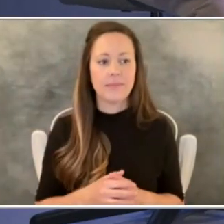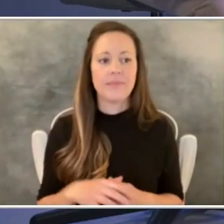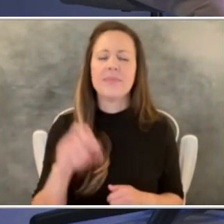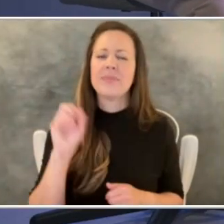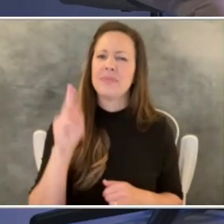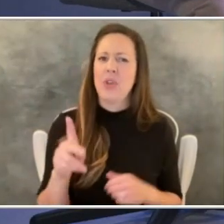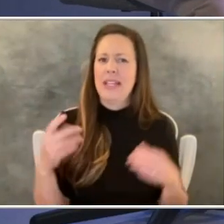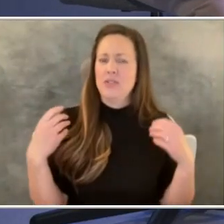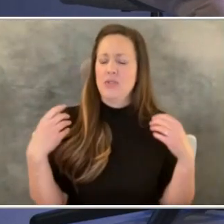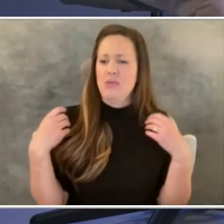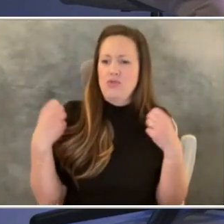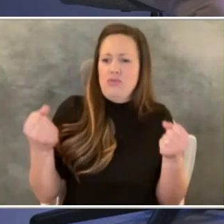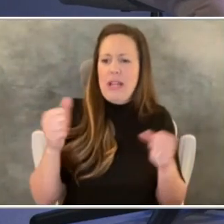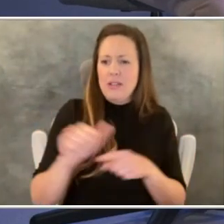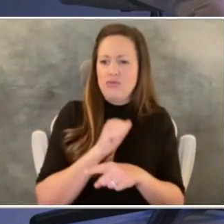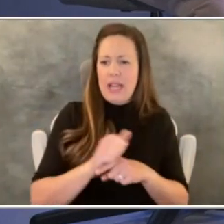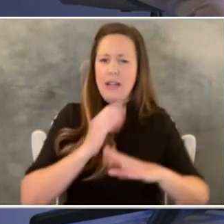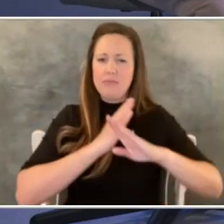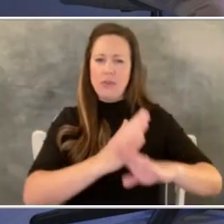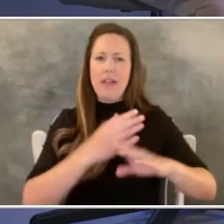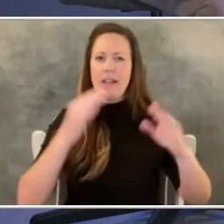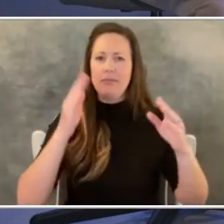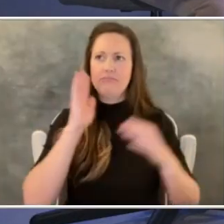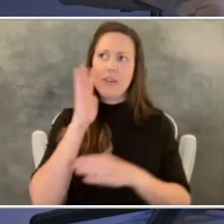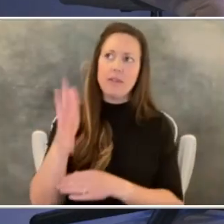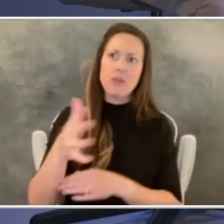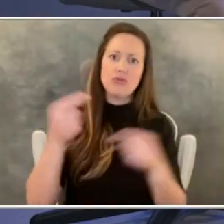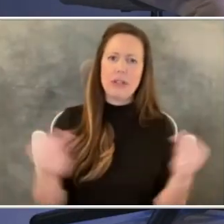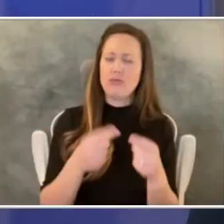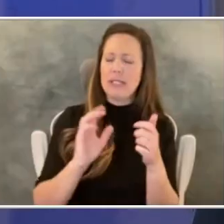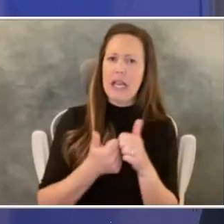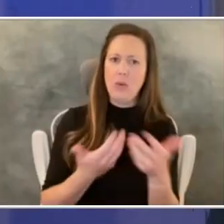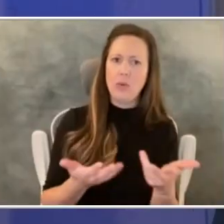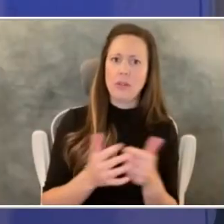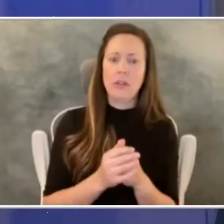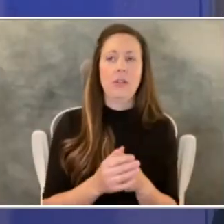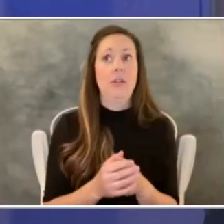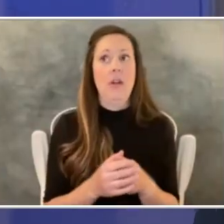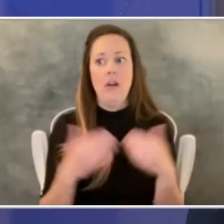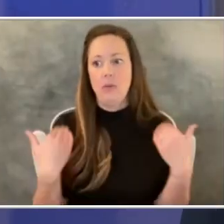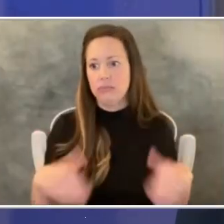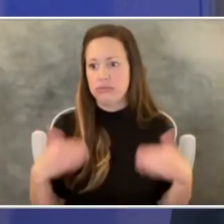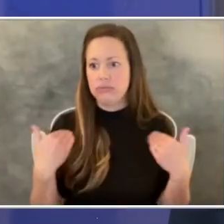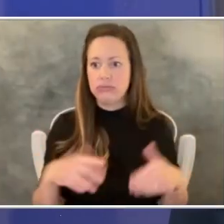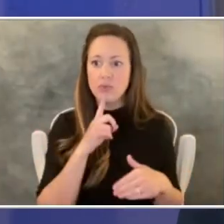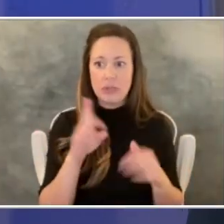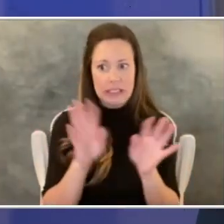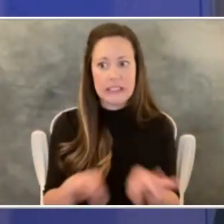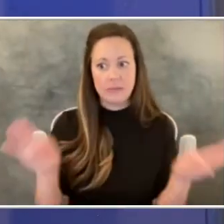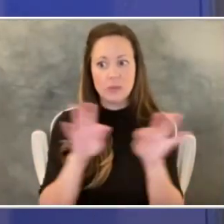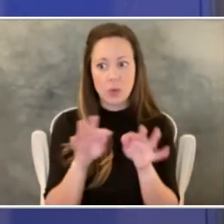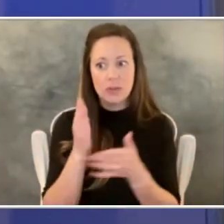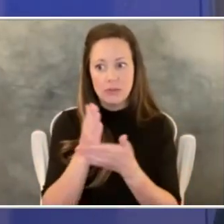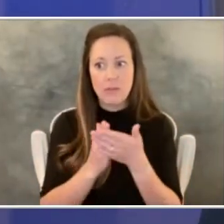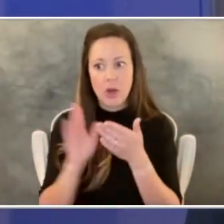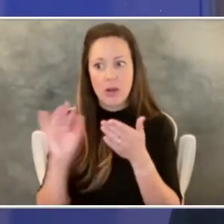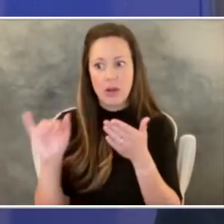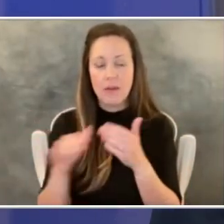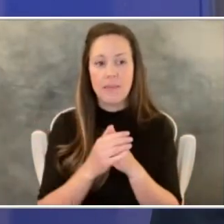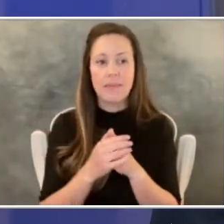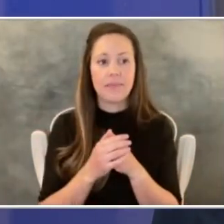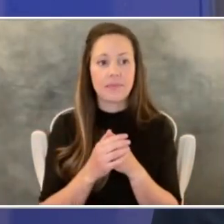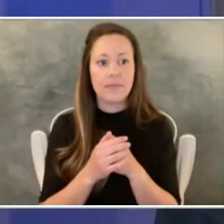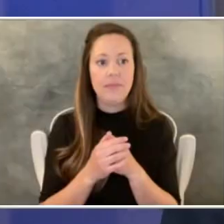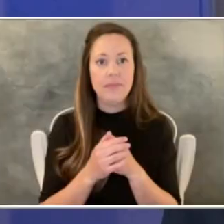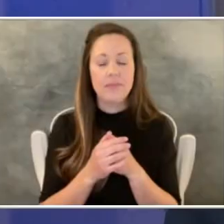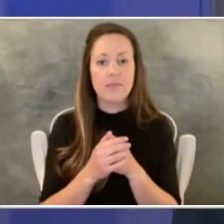preventing future injuries once they return to sports? Oh, it's a huge component of it. The latter half, if not more,